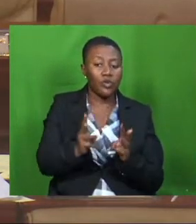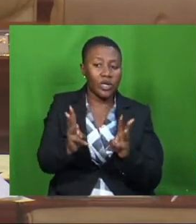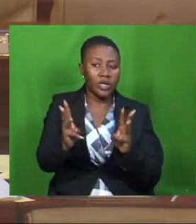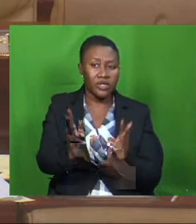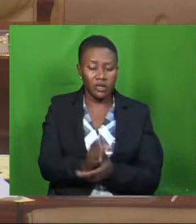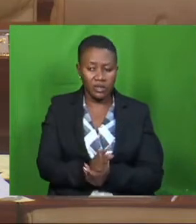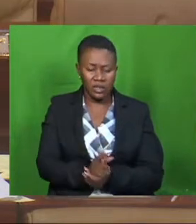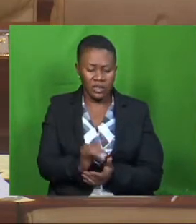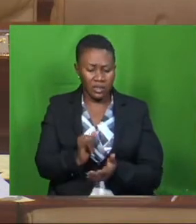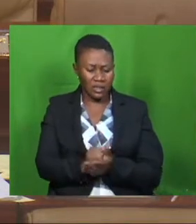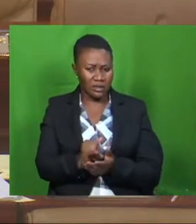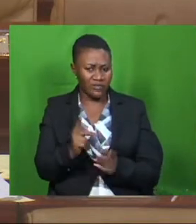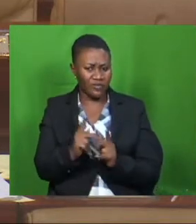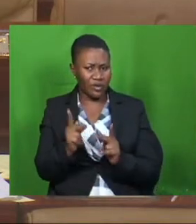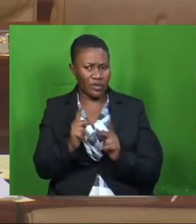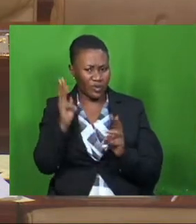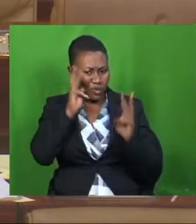the quantum of